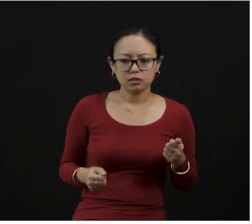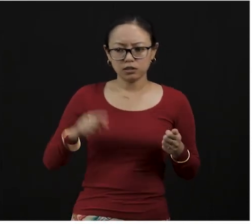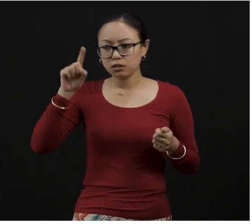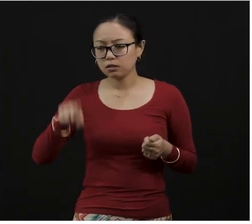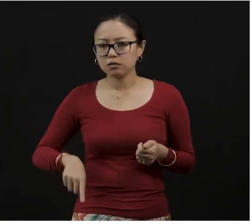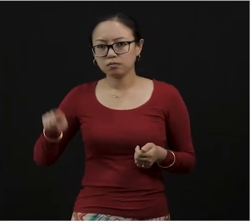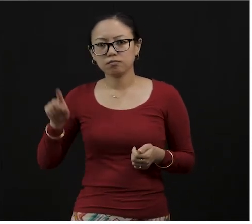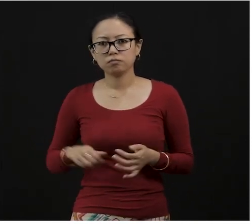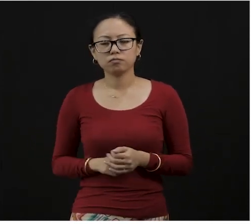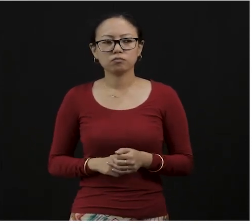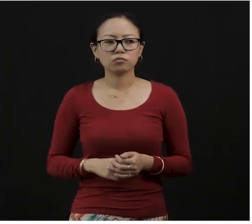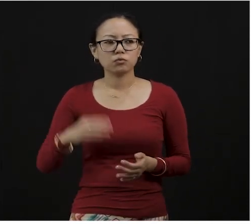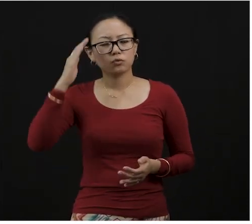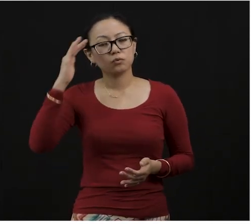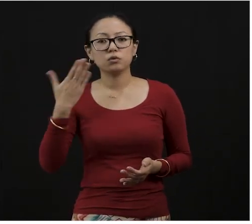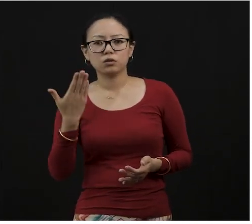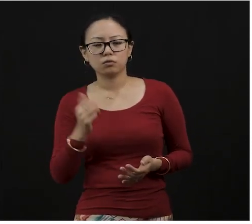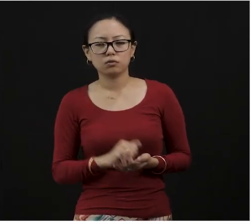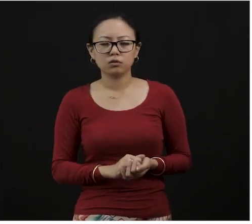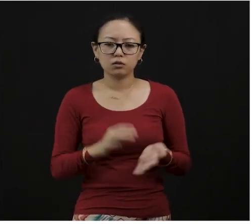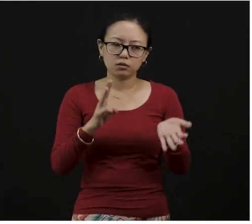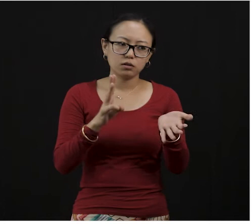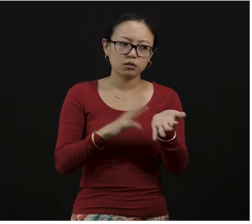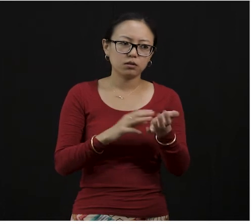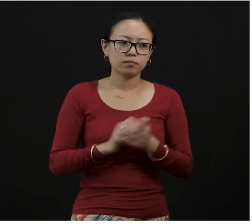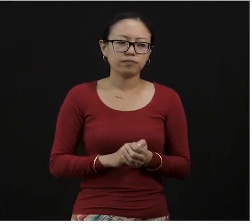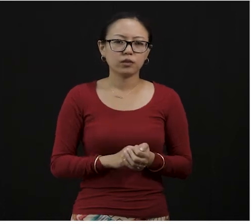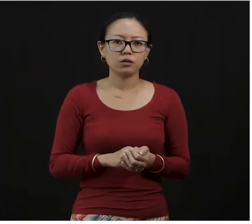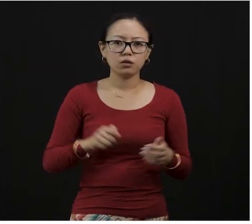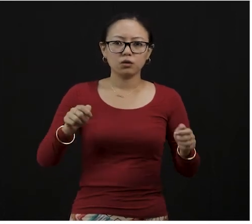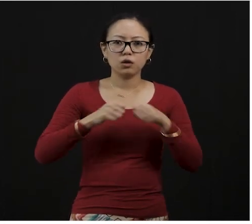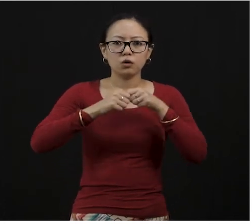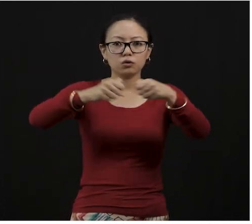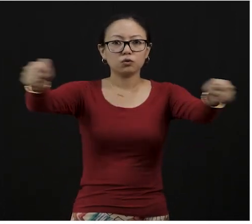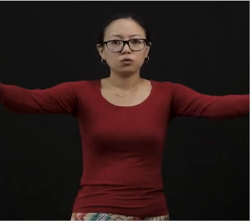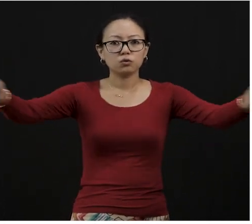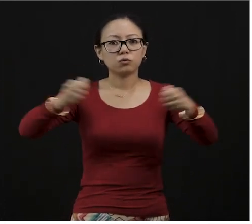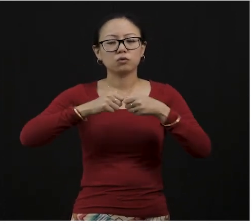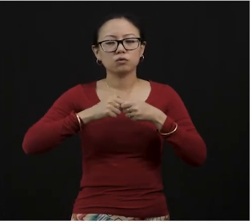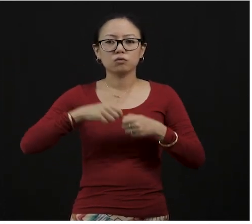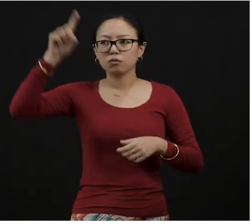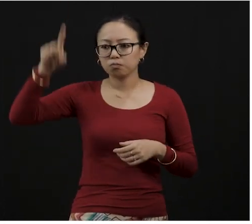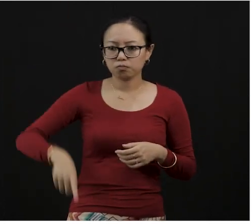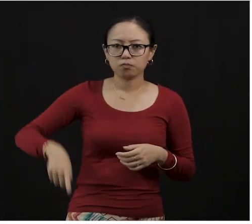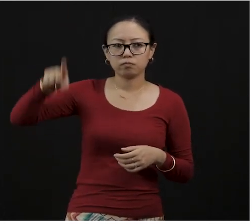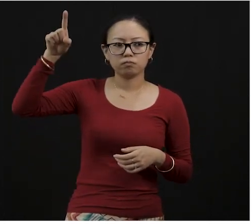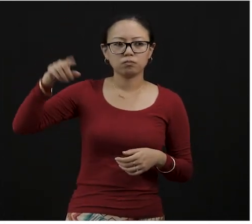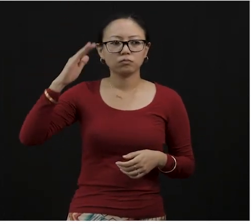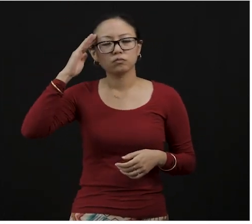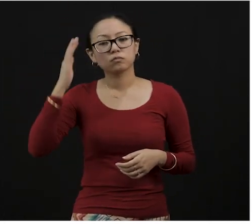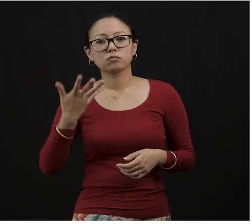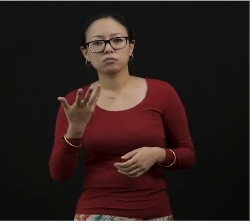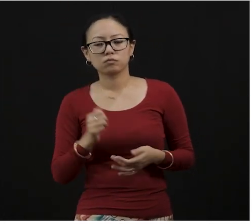Height of a door. Height of a door, you measure using meter. Now, length of a